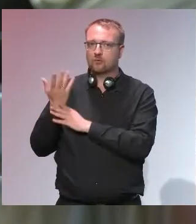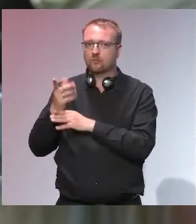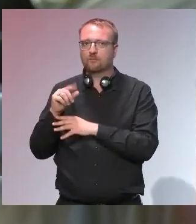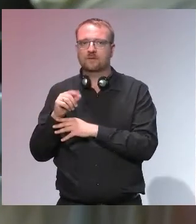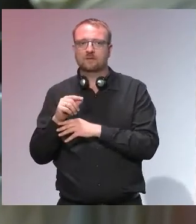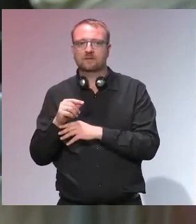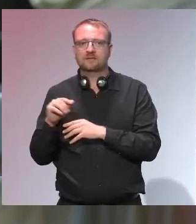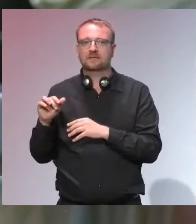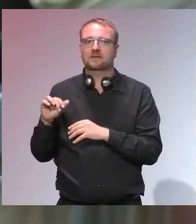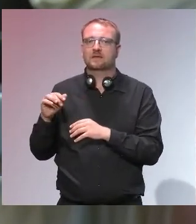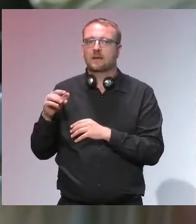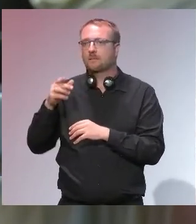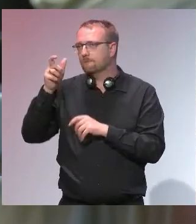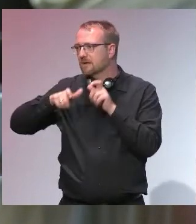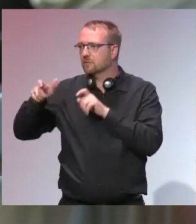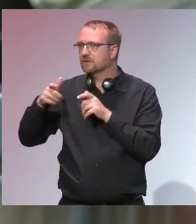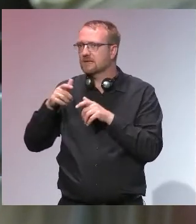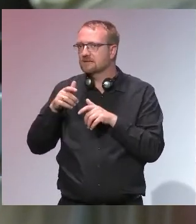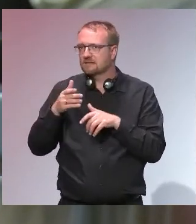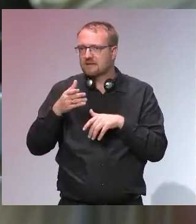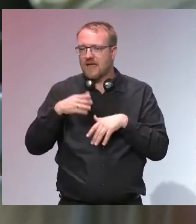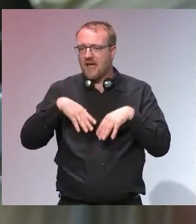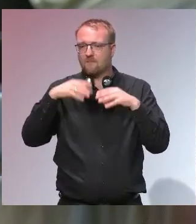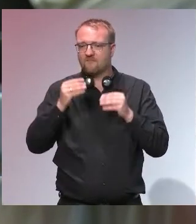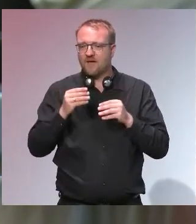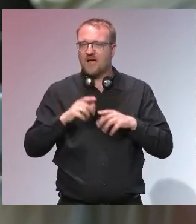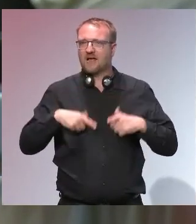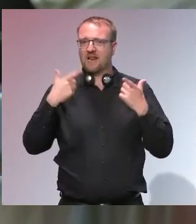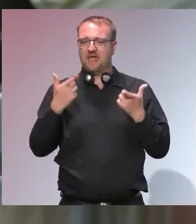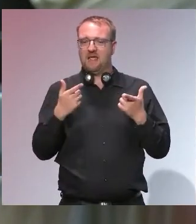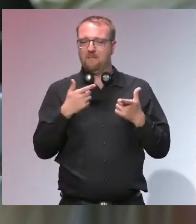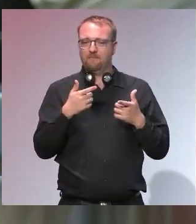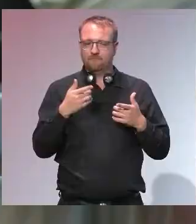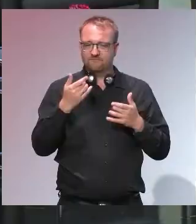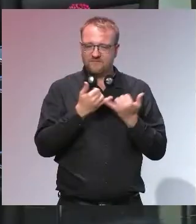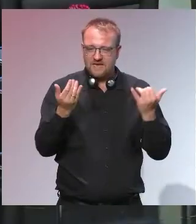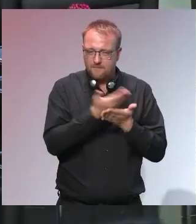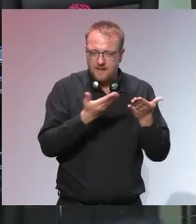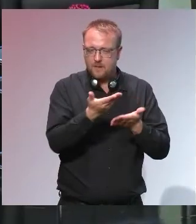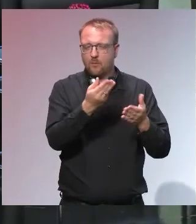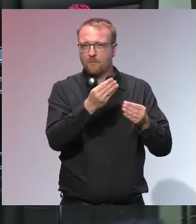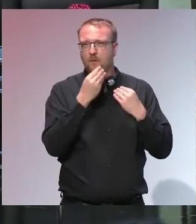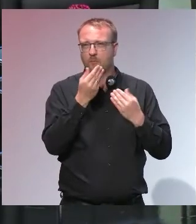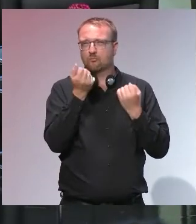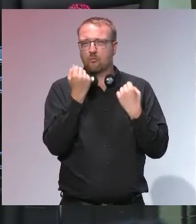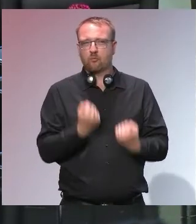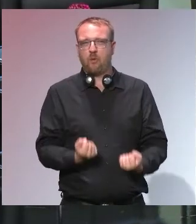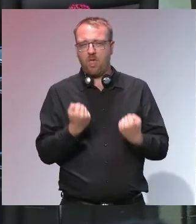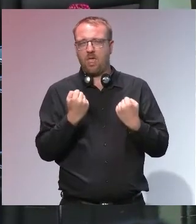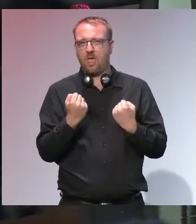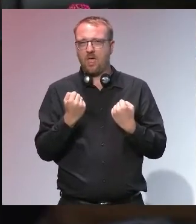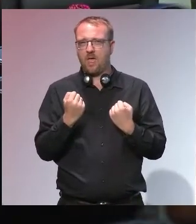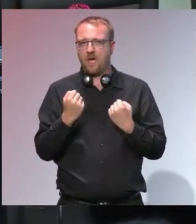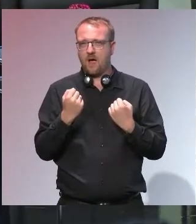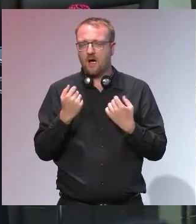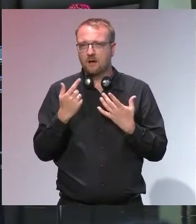ersten Bildungsweg in der Schule nicht so einfach hatten. Wichtiger Punkt, herzlichen Dank. Wir warten noch kurz,